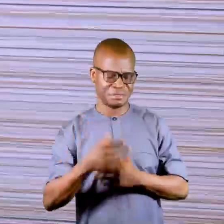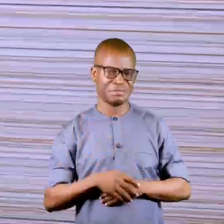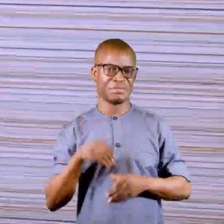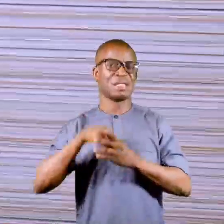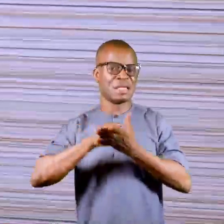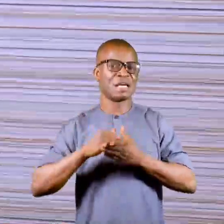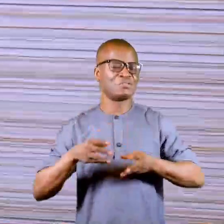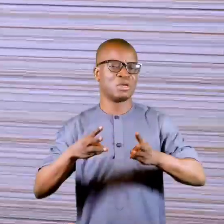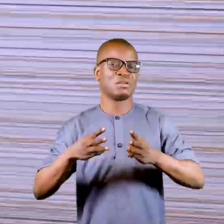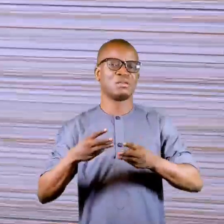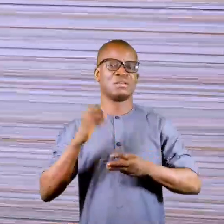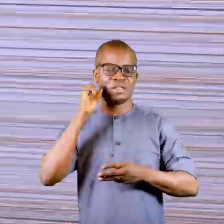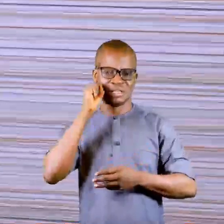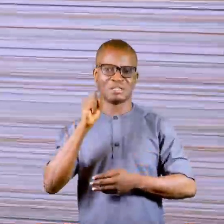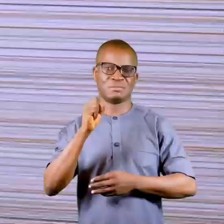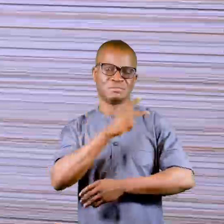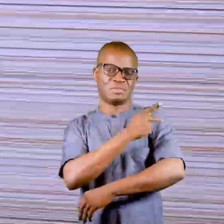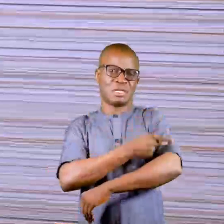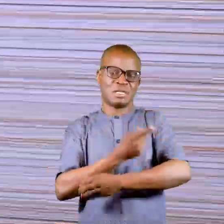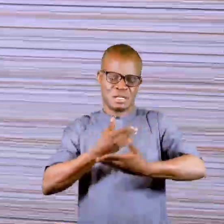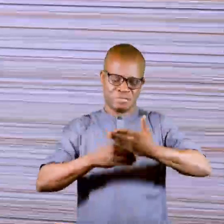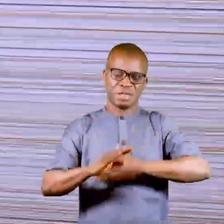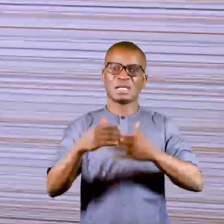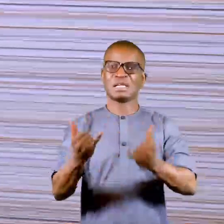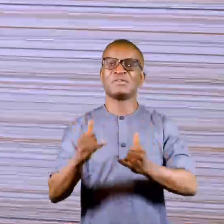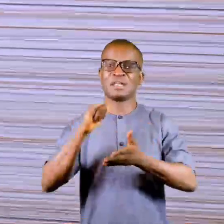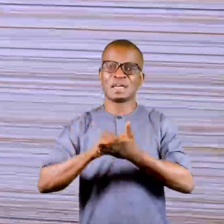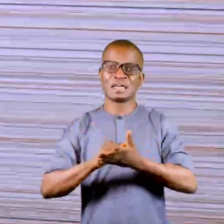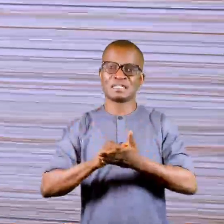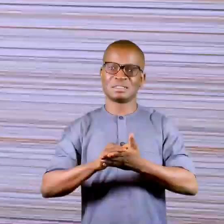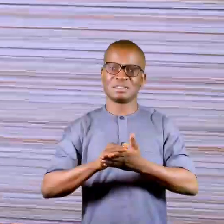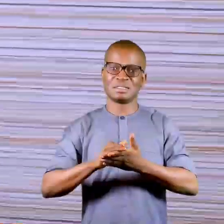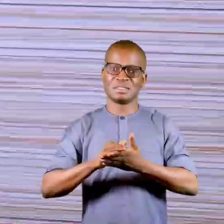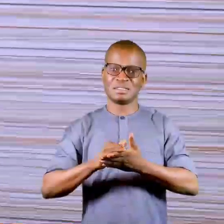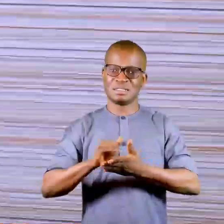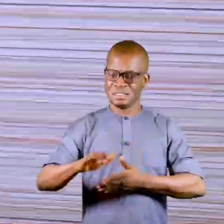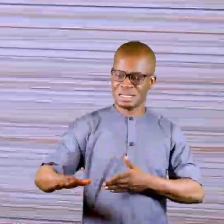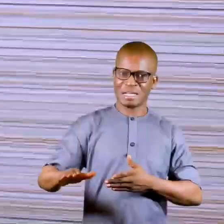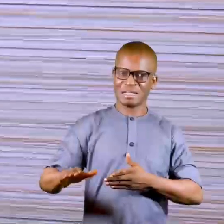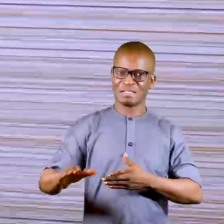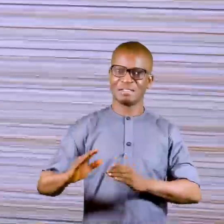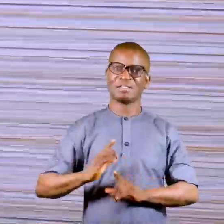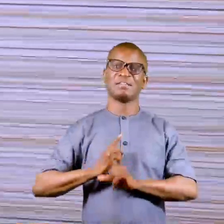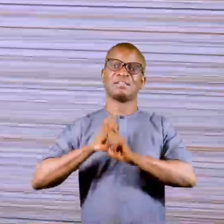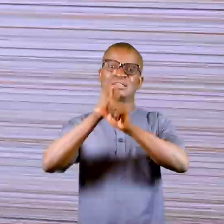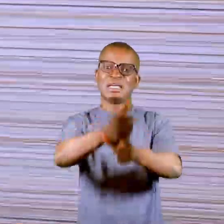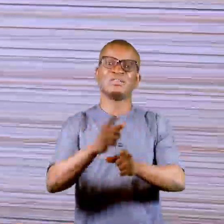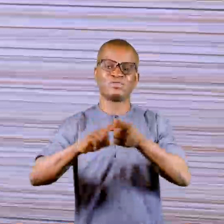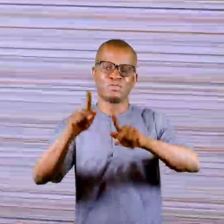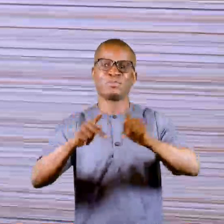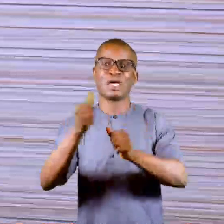child in the process. Now she rents the child every day for stipends as low as 3,000